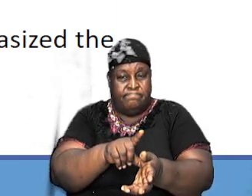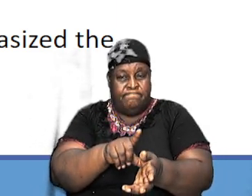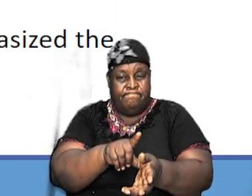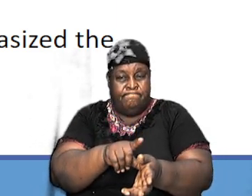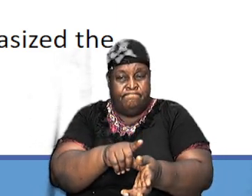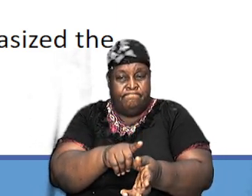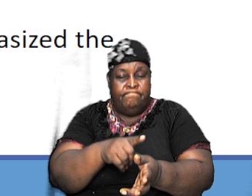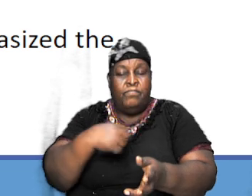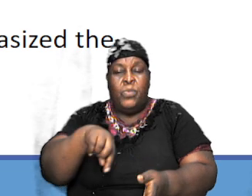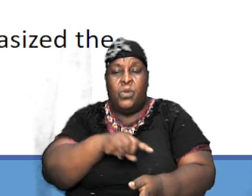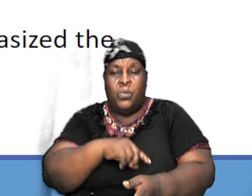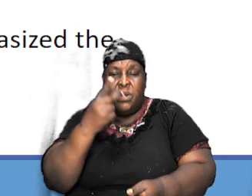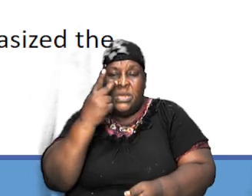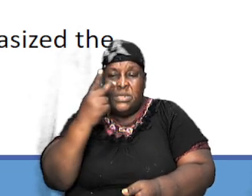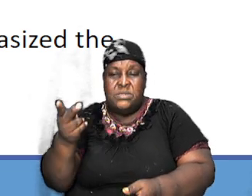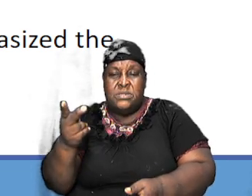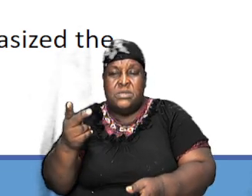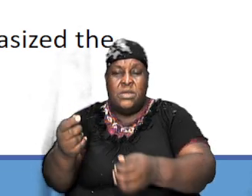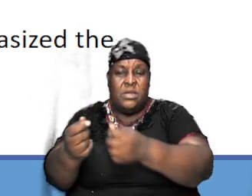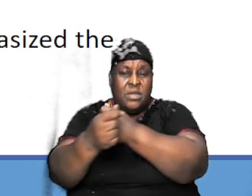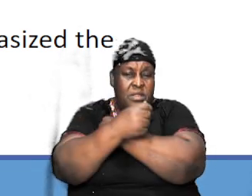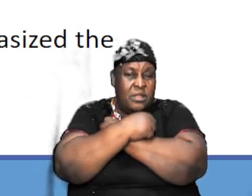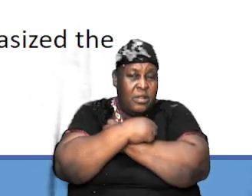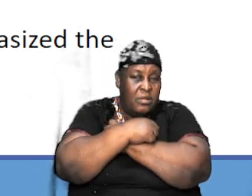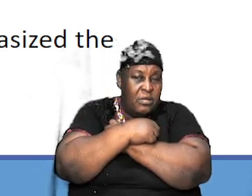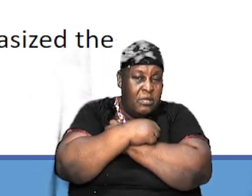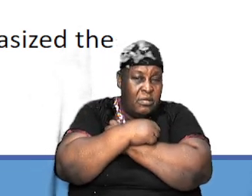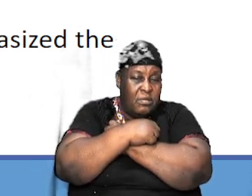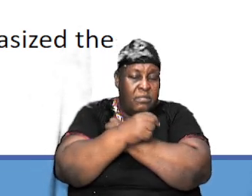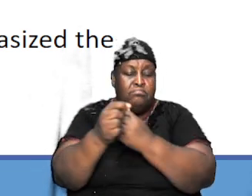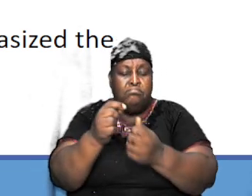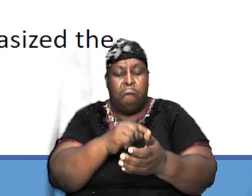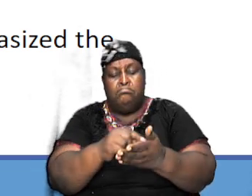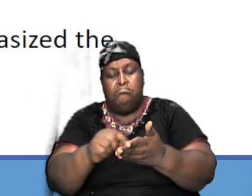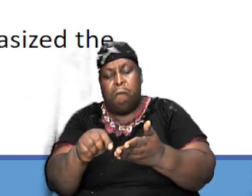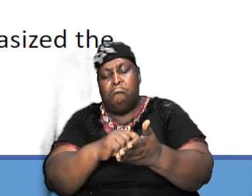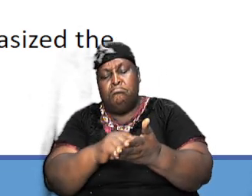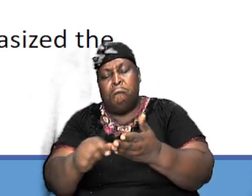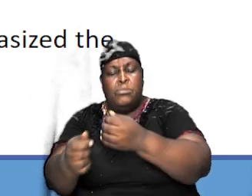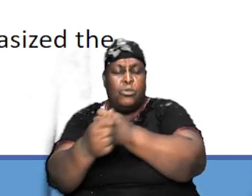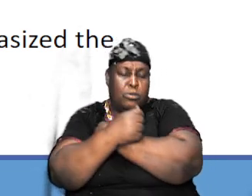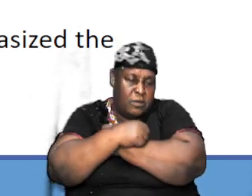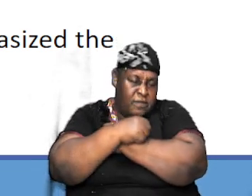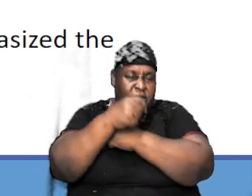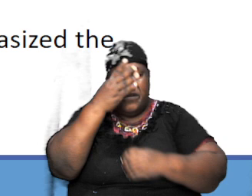we see the love of, you know, the writer emphasized the love of God.